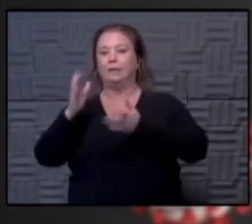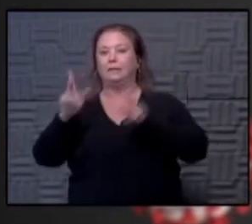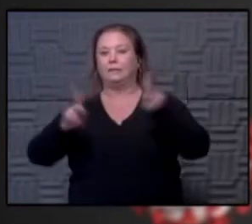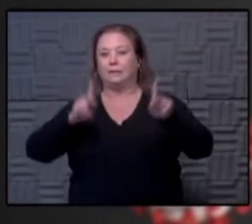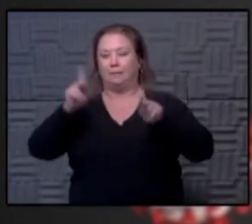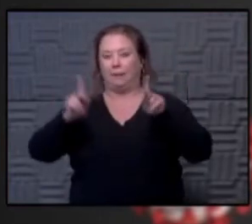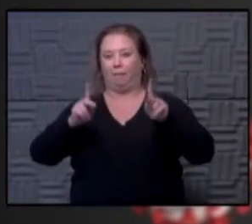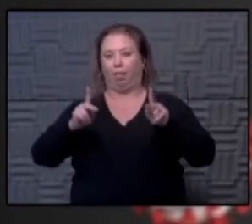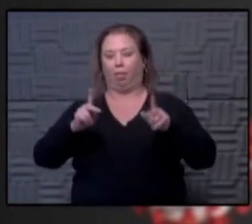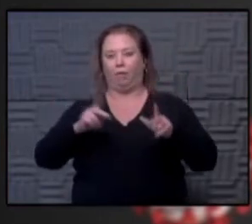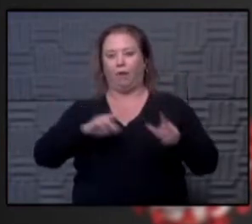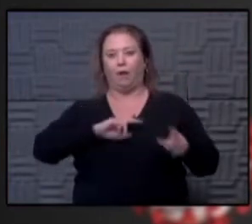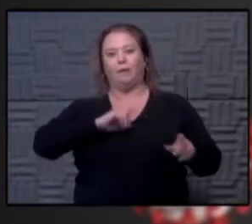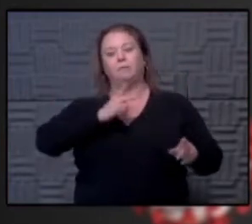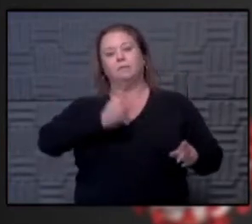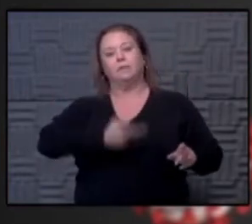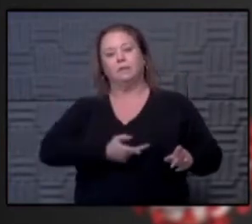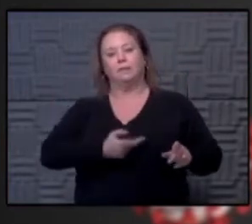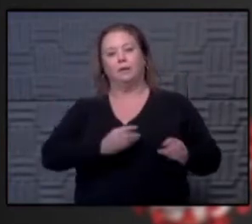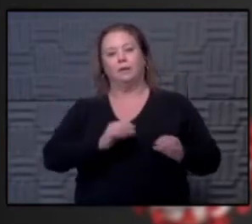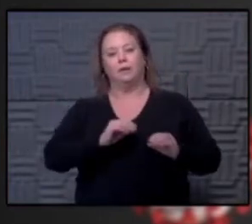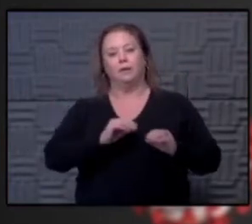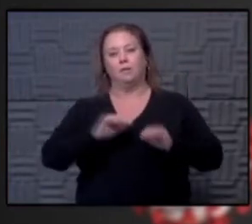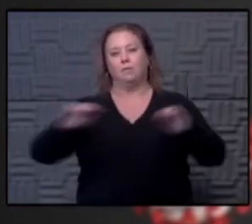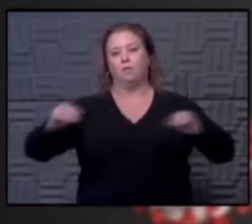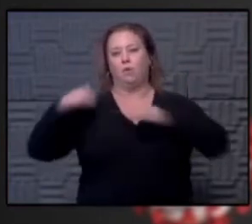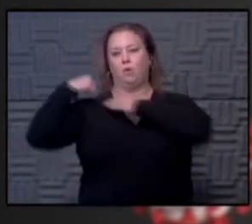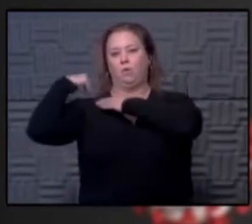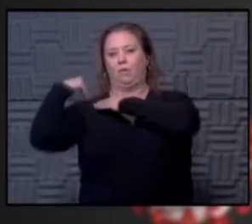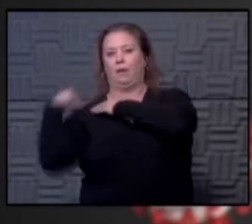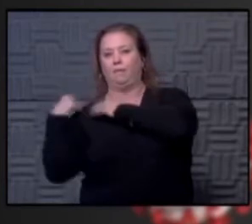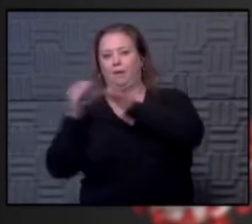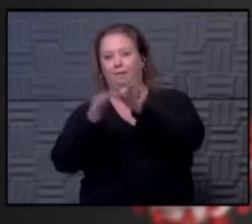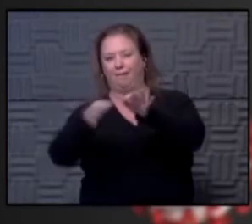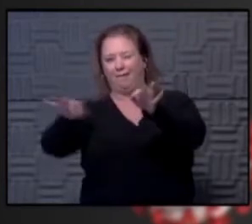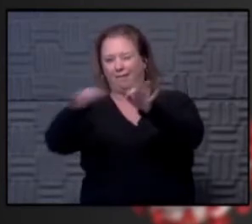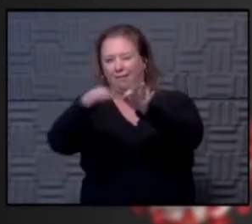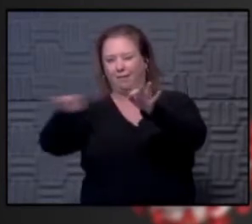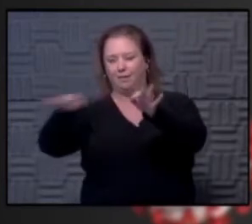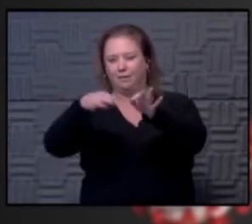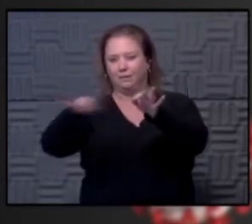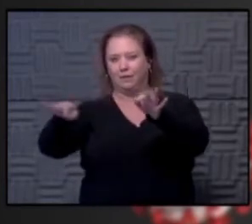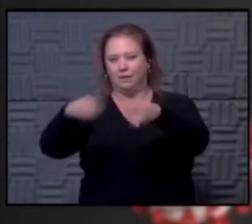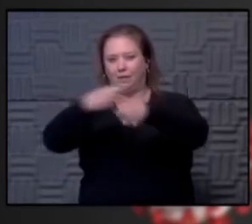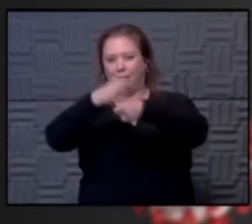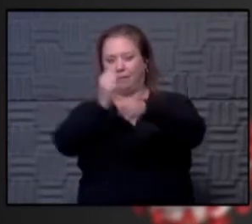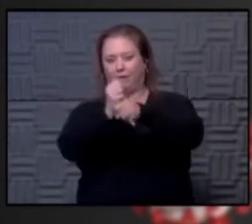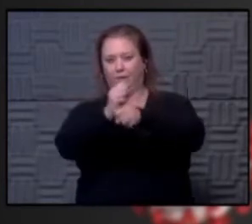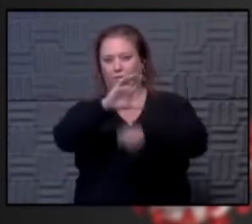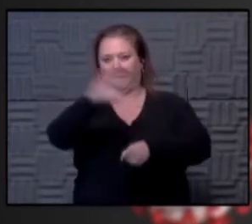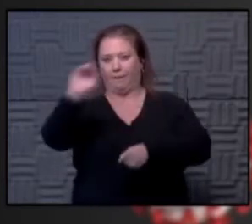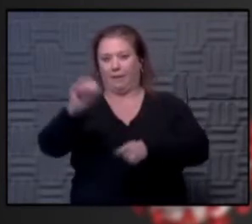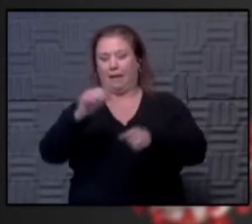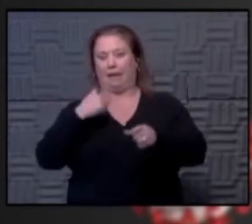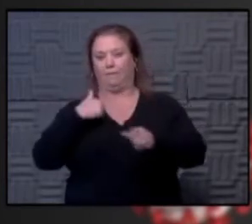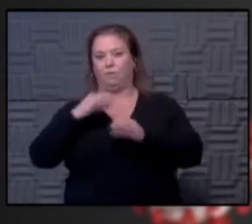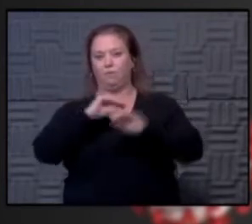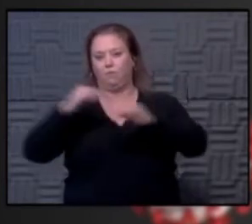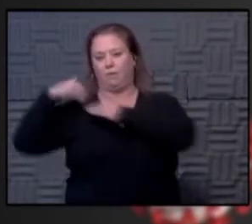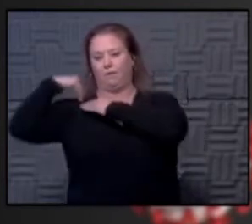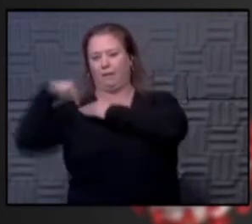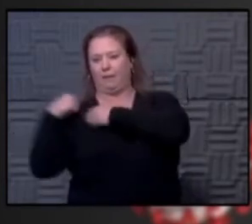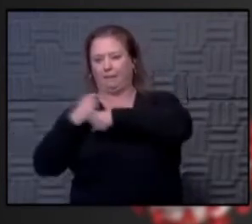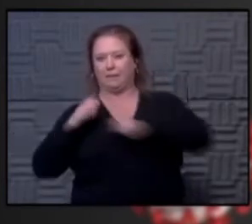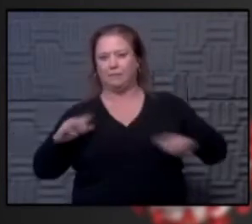on the thread about the no liability clause that the manufacturers apparently have, and that makes